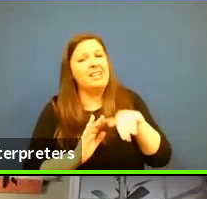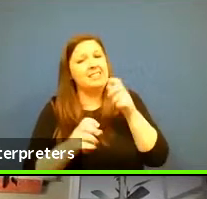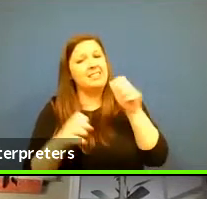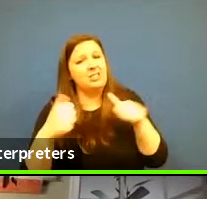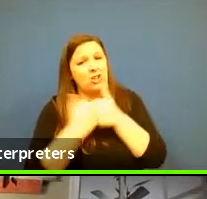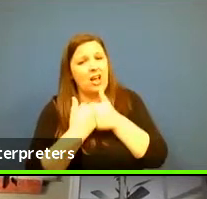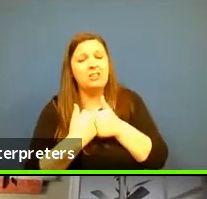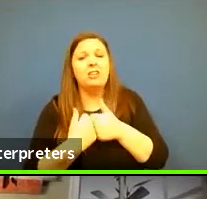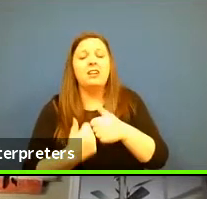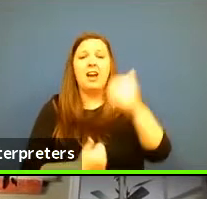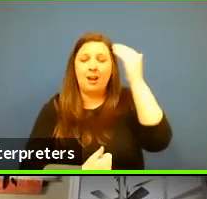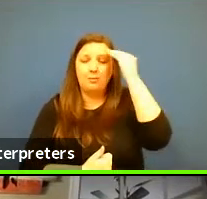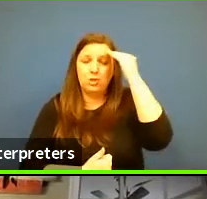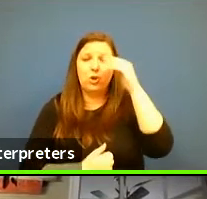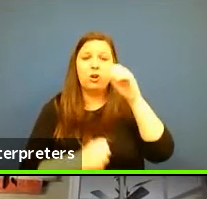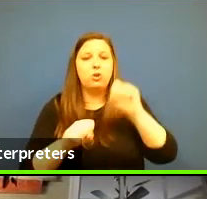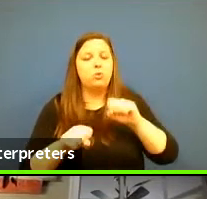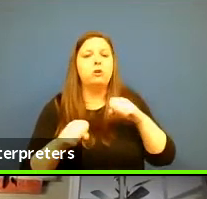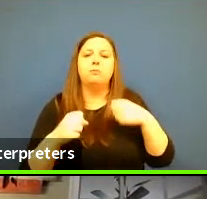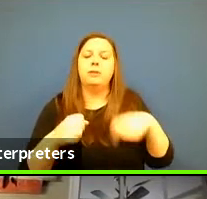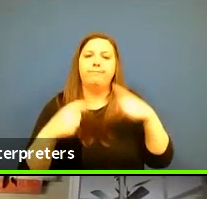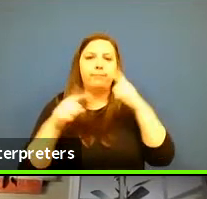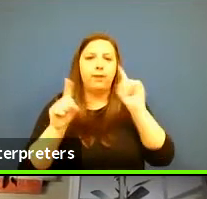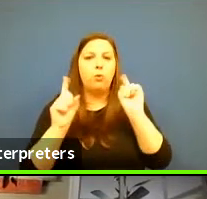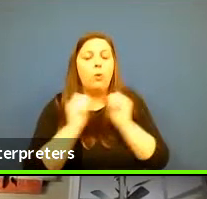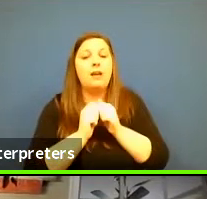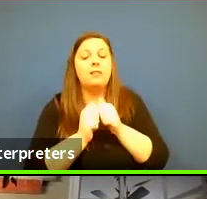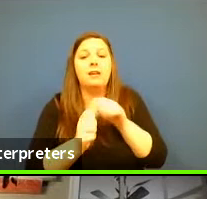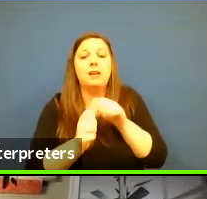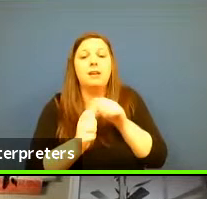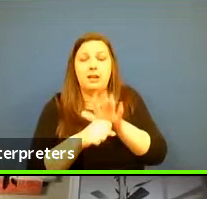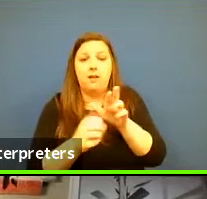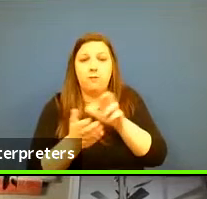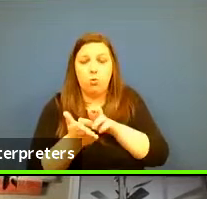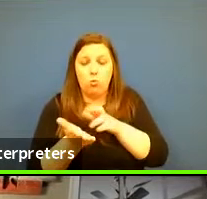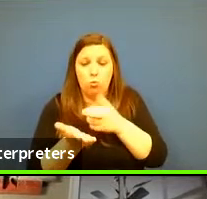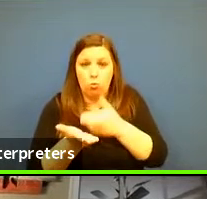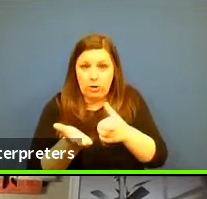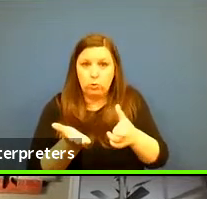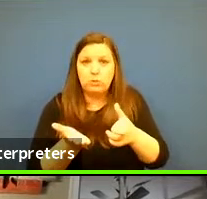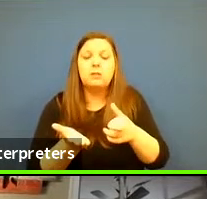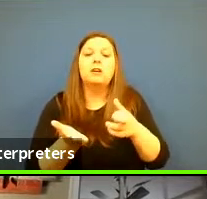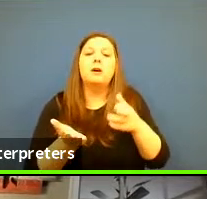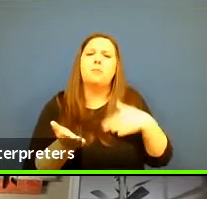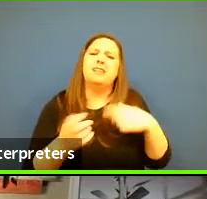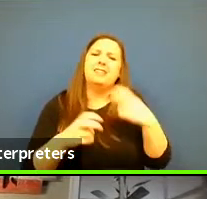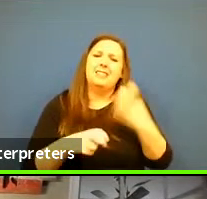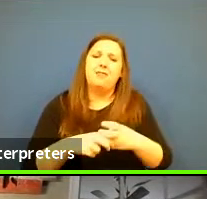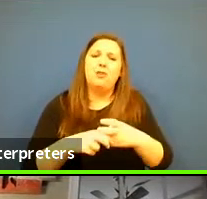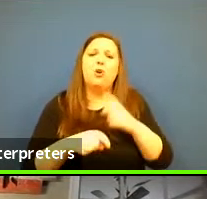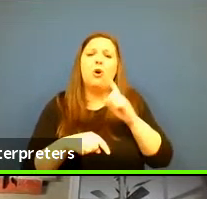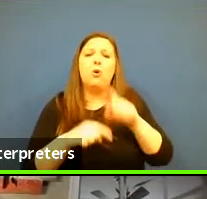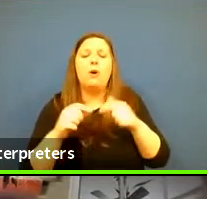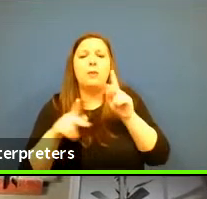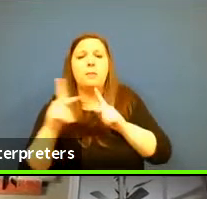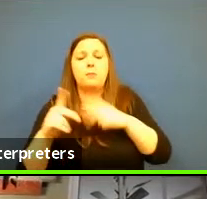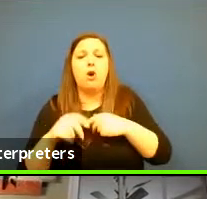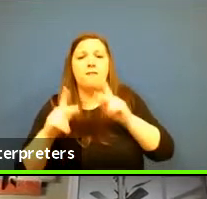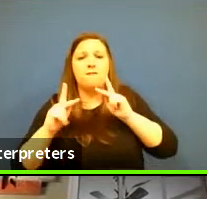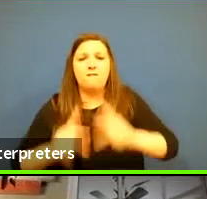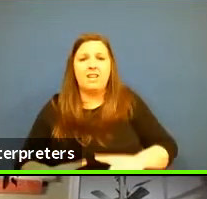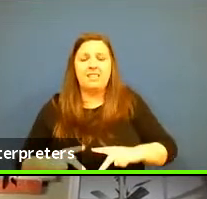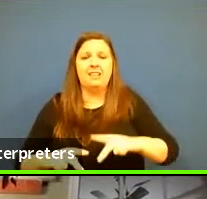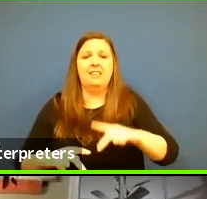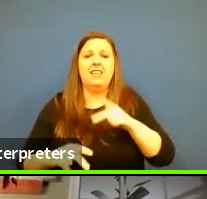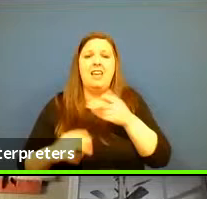resources, but it is difficult when you have the people who are physically present are looking at each other,